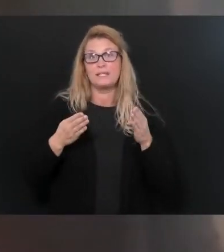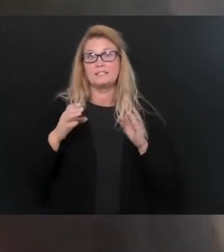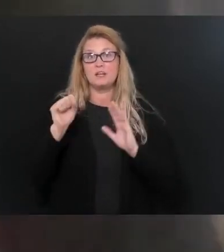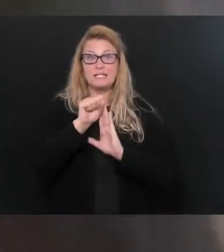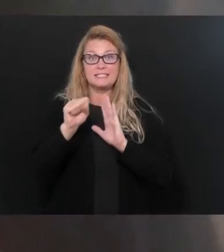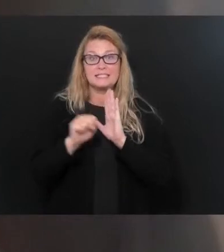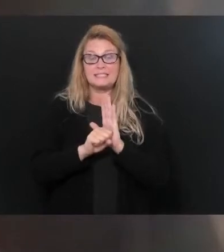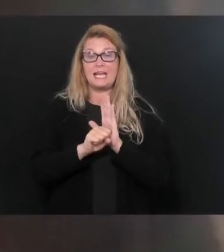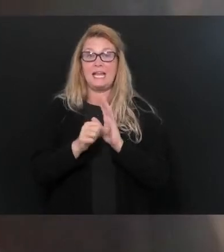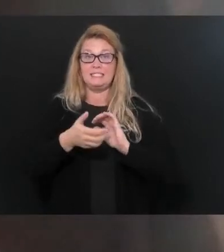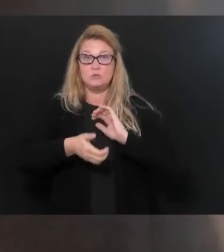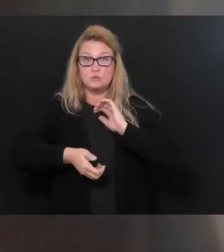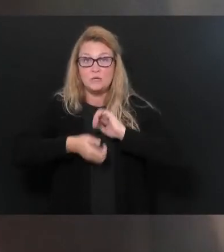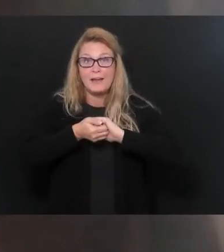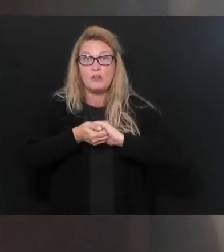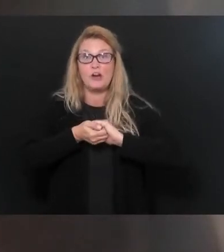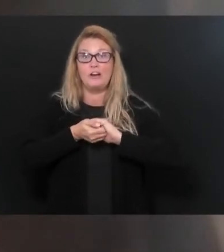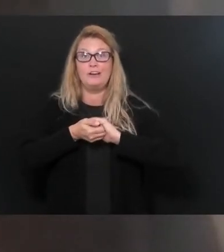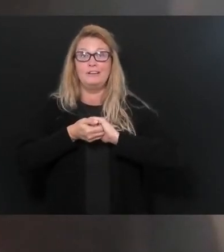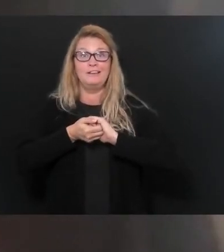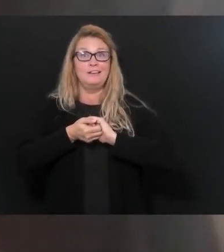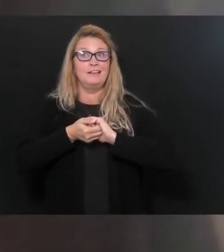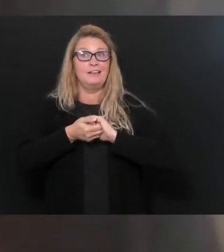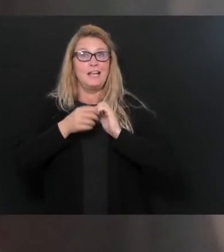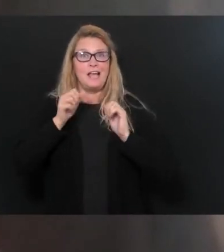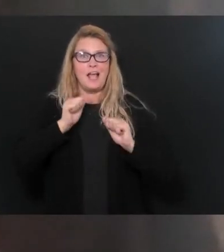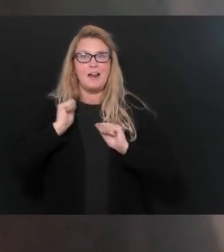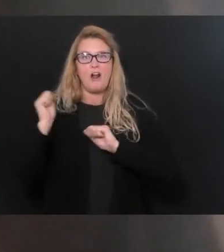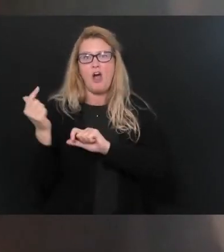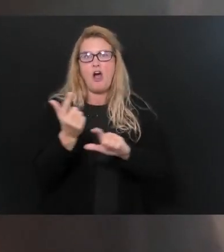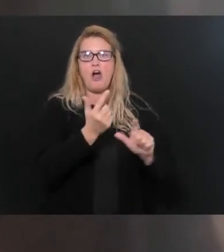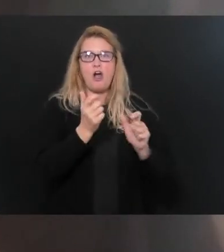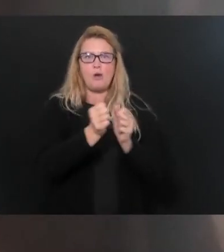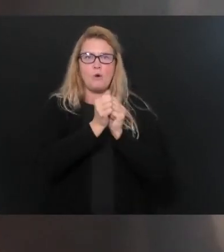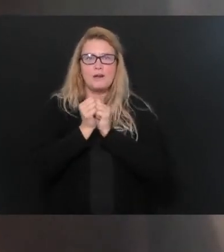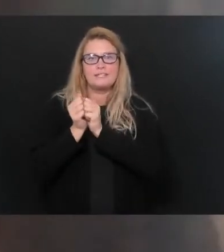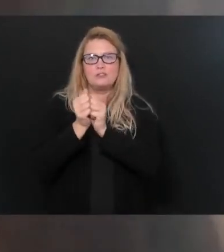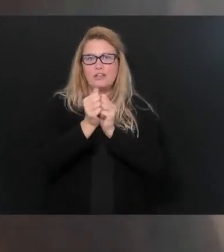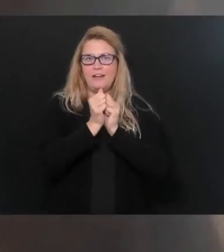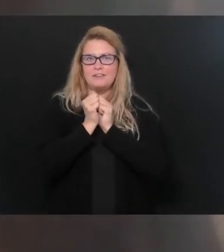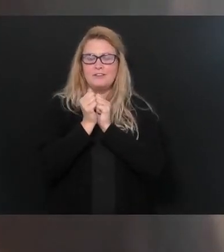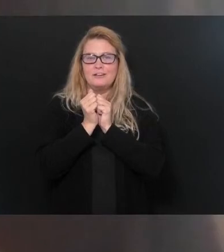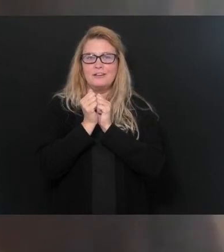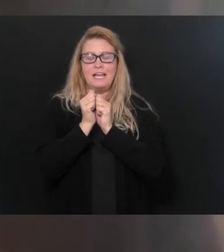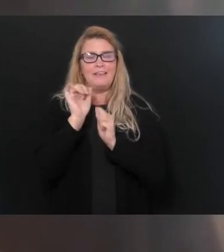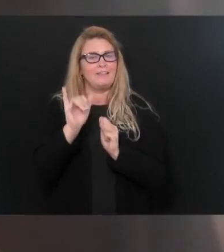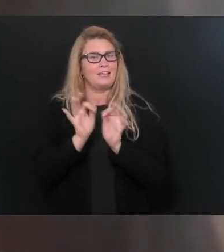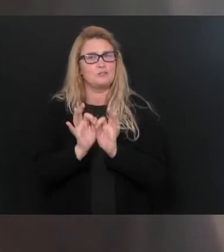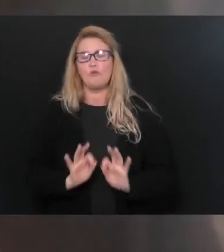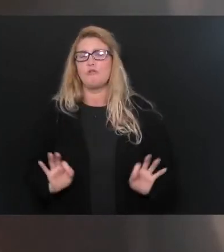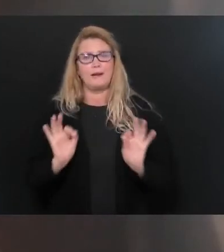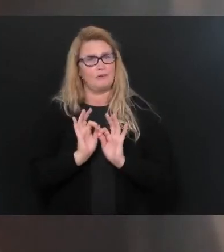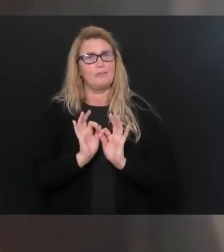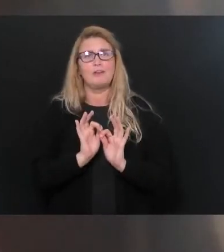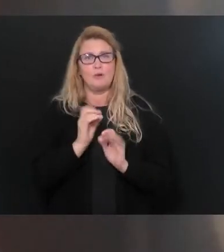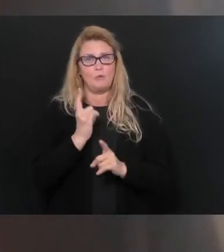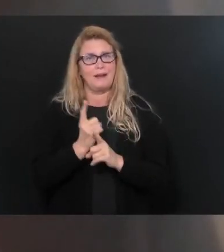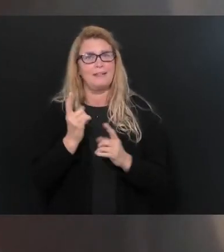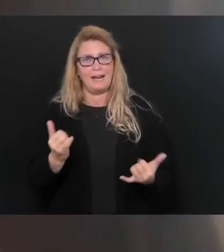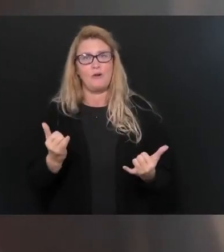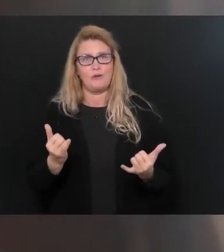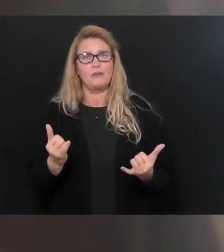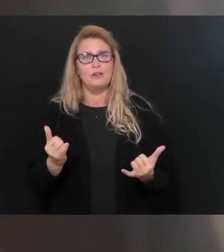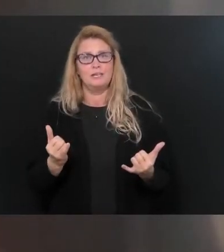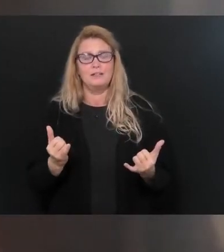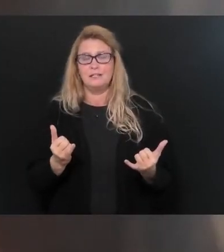state together, keeping people pulling the rope in the same direction as so critical. But it's also critical that we